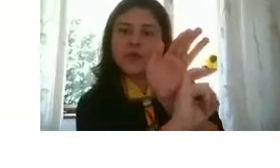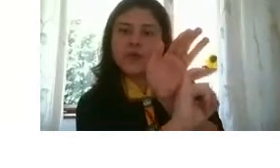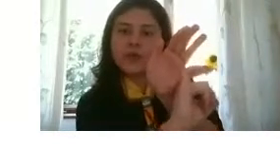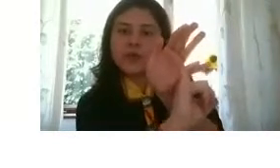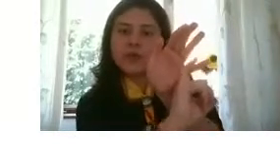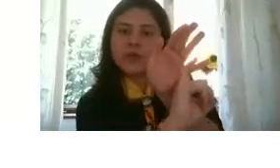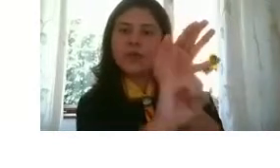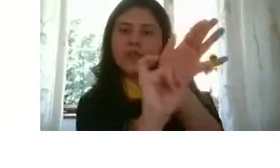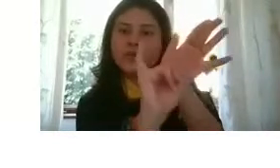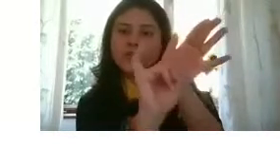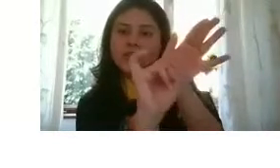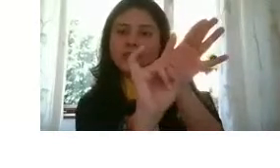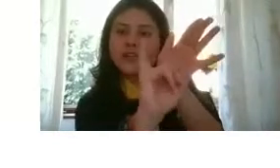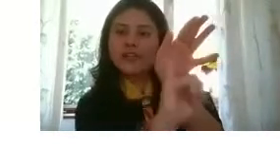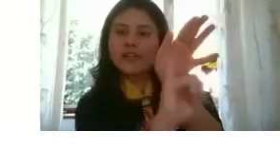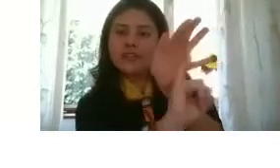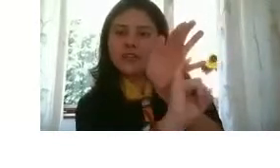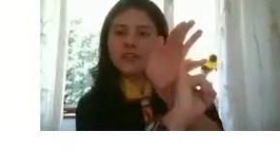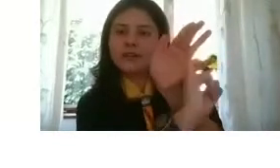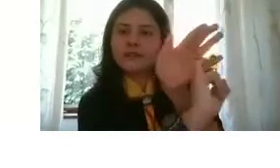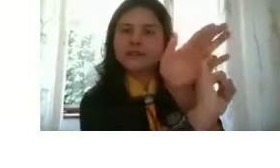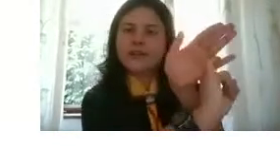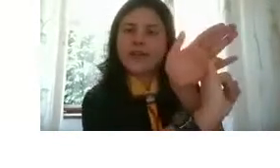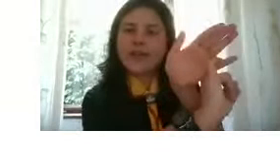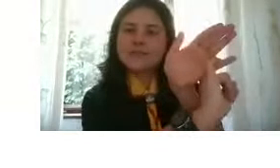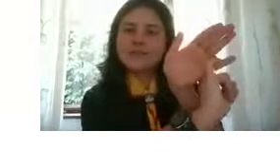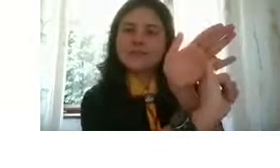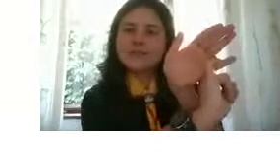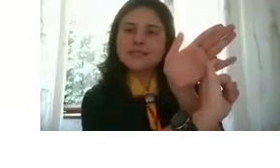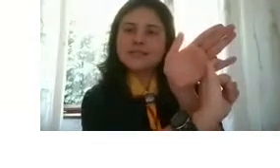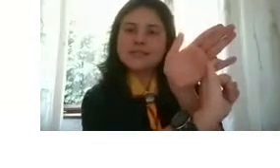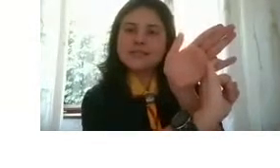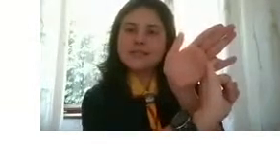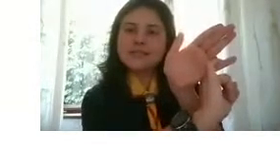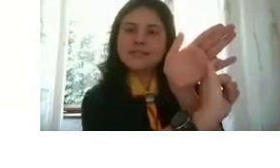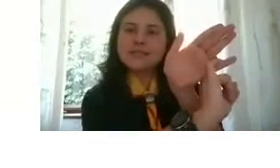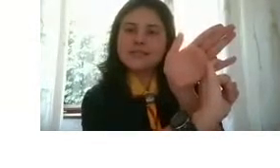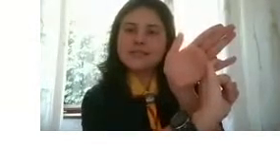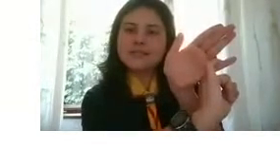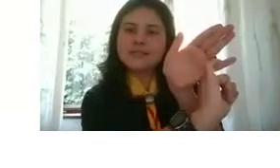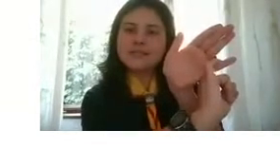U, but we use the little finger, S.